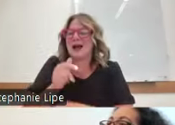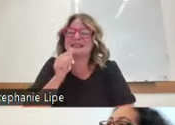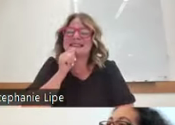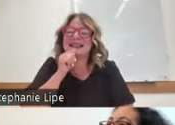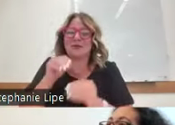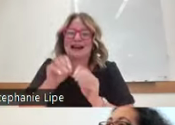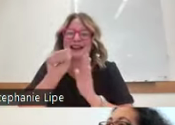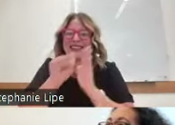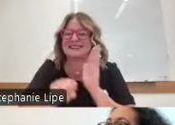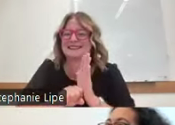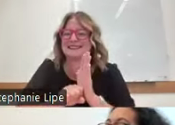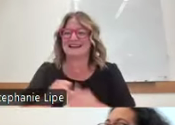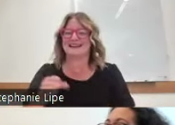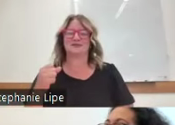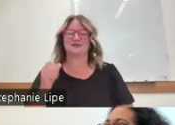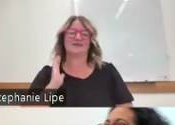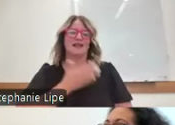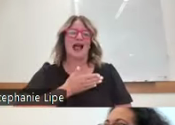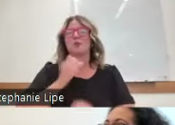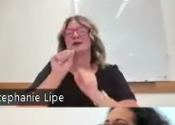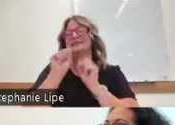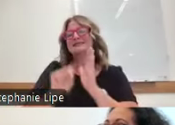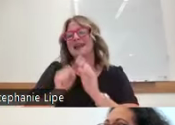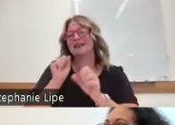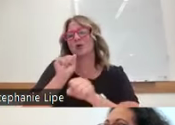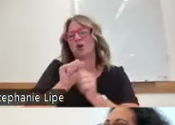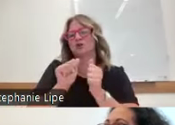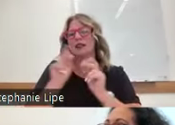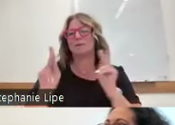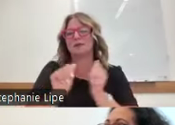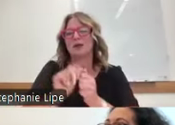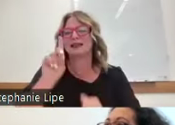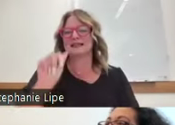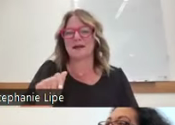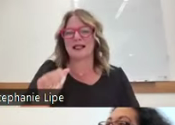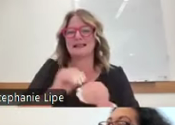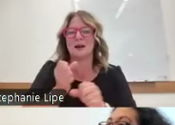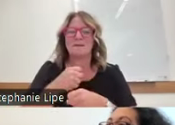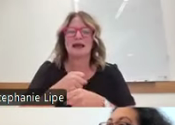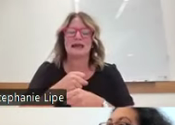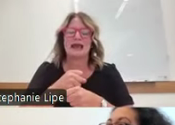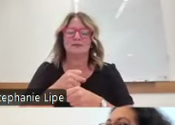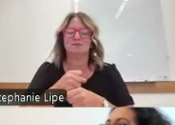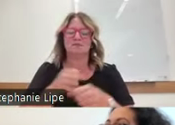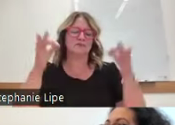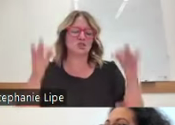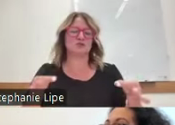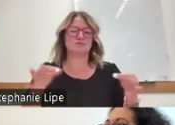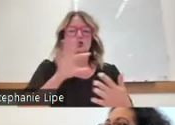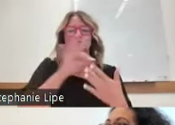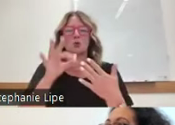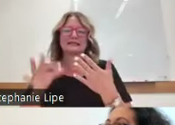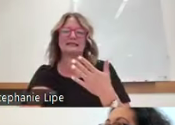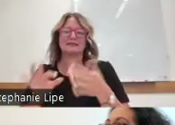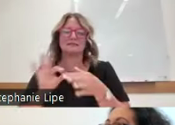We are the best kept secret in the entire state, our state work. We work with individuals with